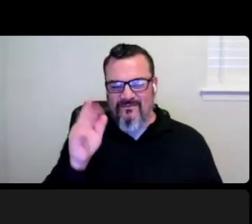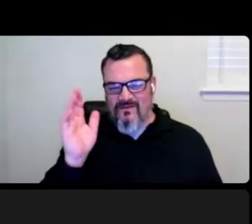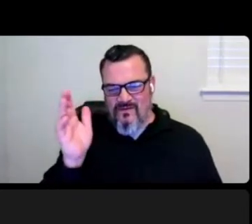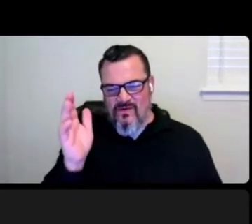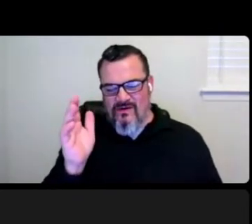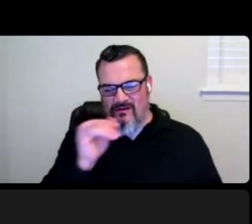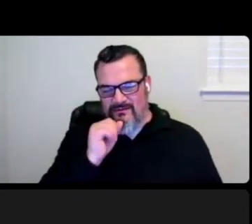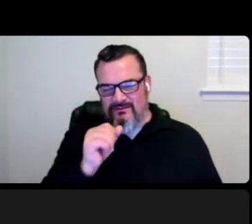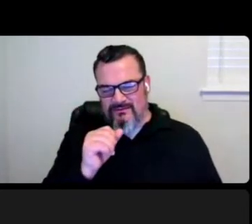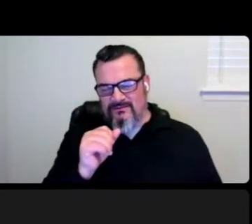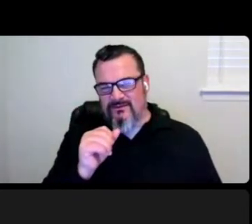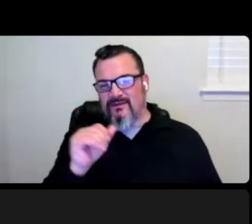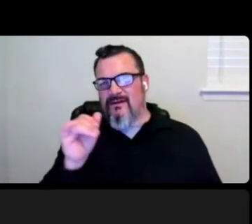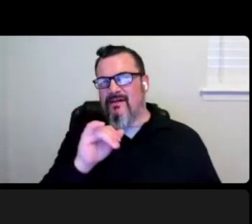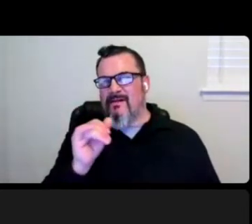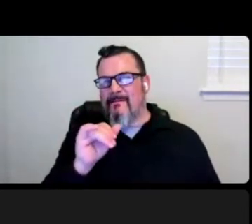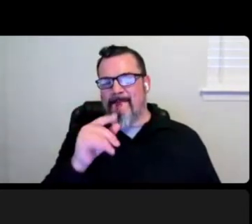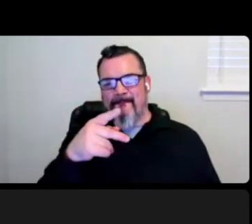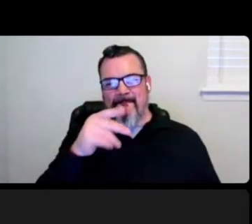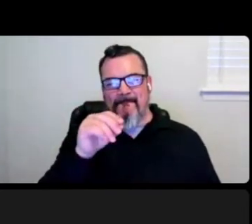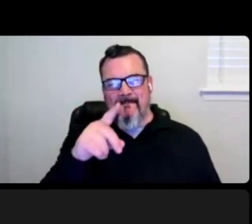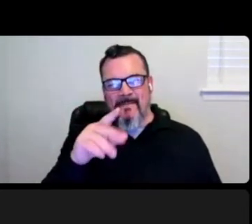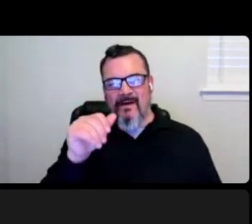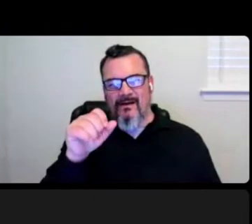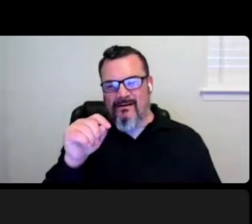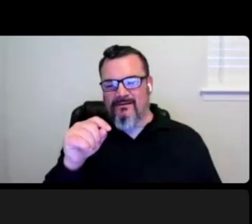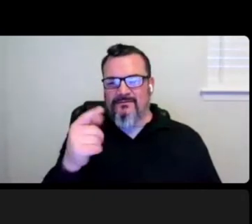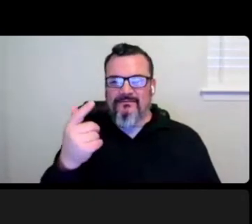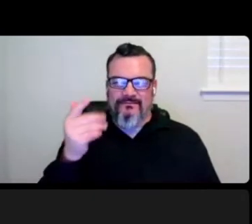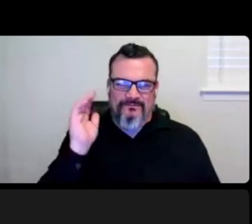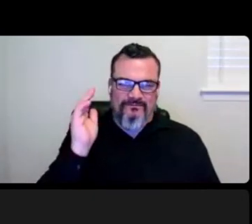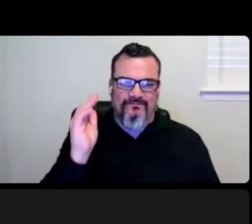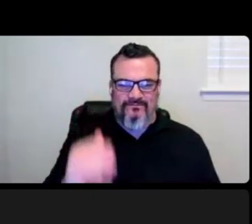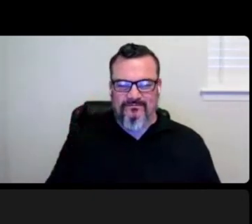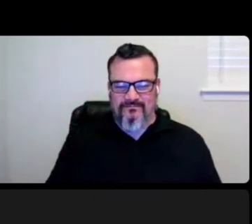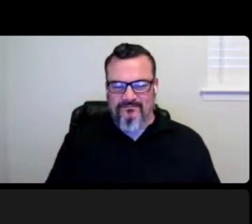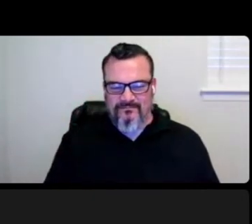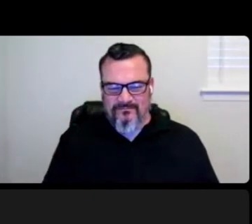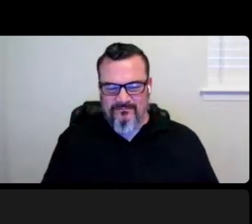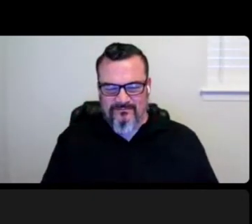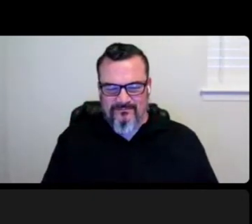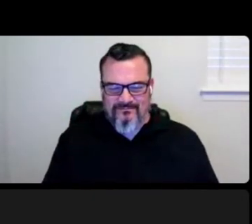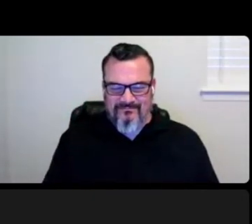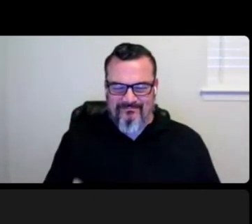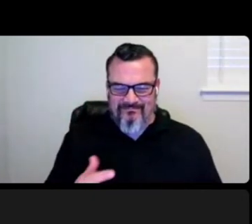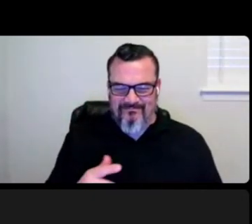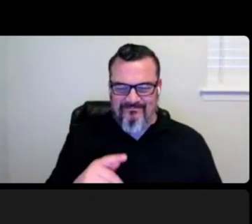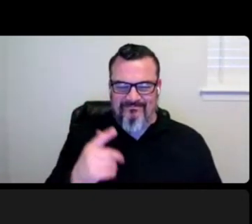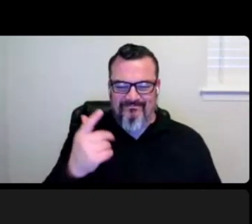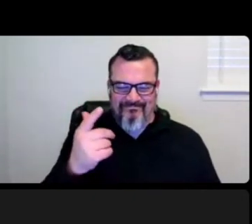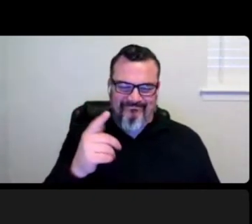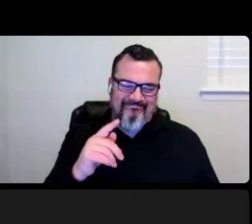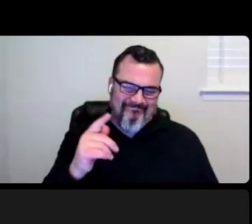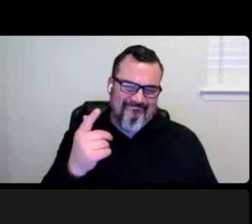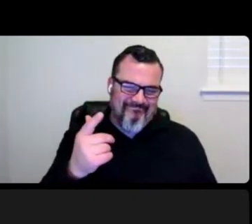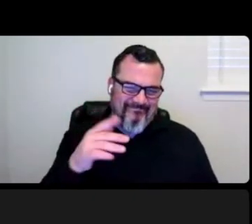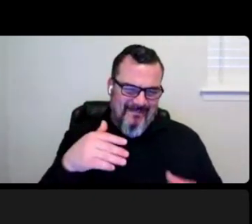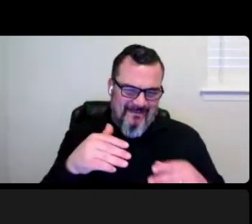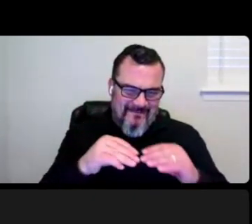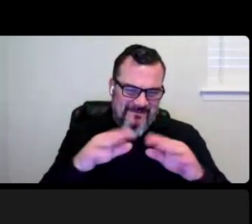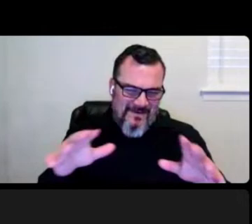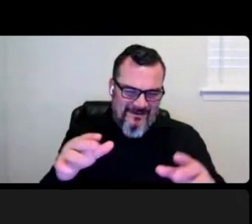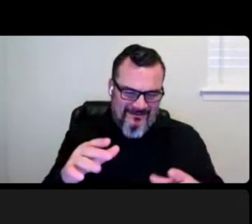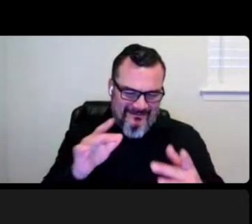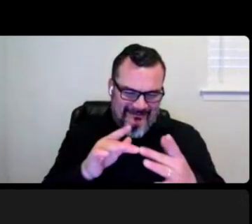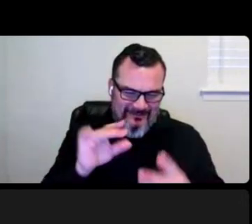is a podcast, if you will. I'm not there. Clearly, you haven't. That idea hasn't spread as far as